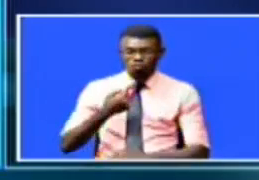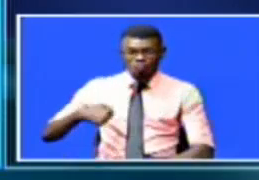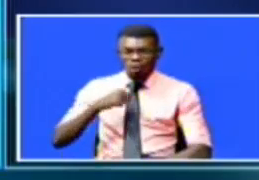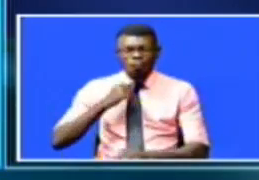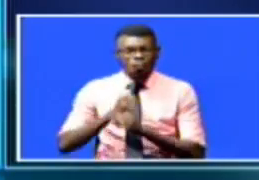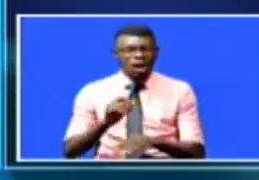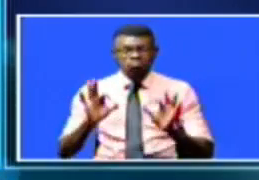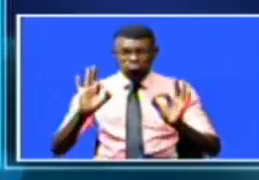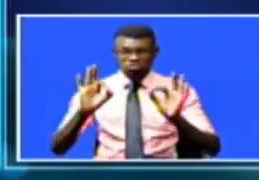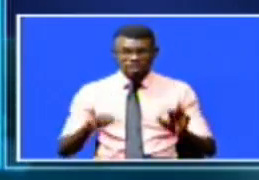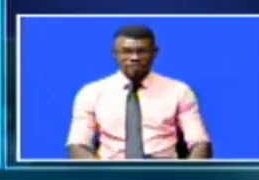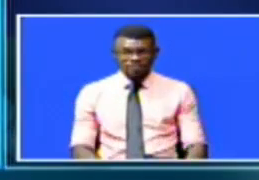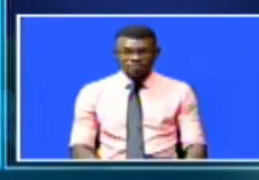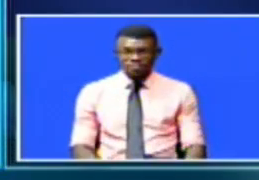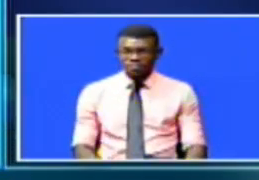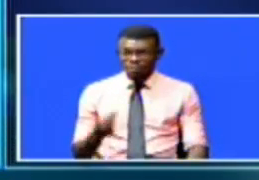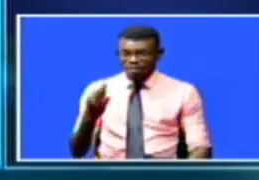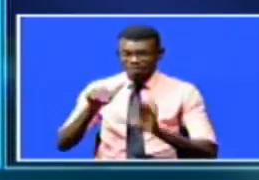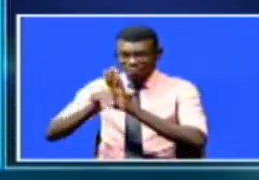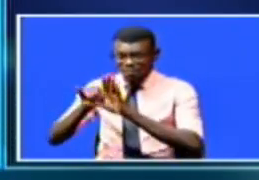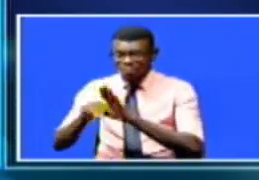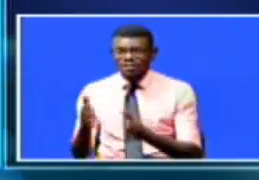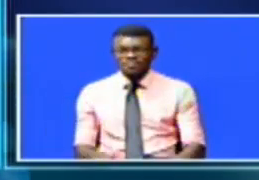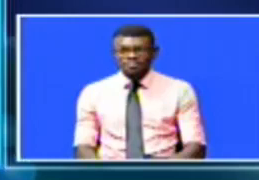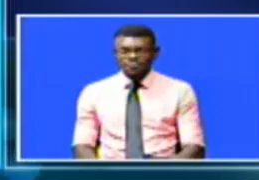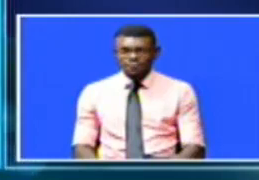did. So when this 3 members appointed,